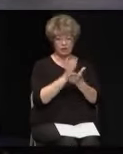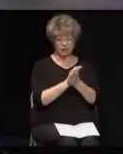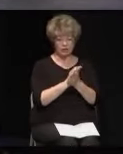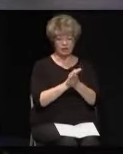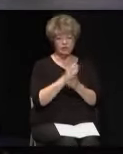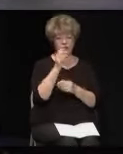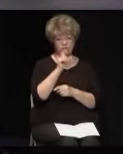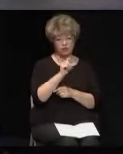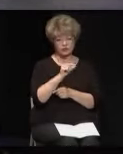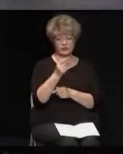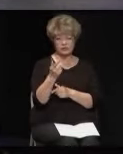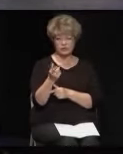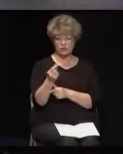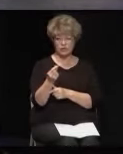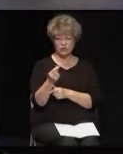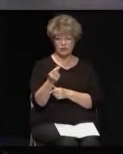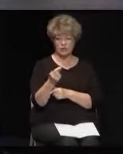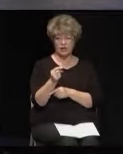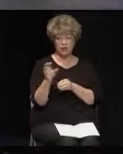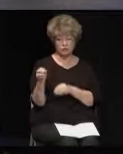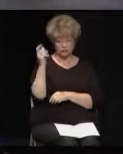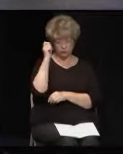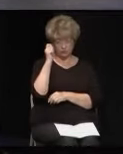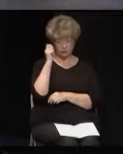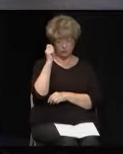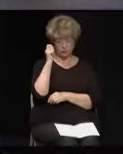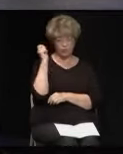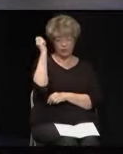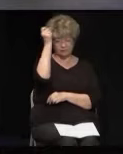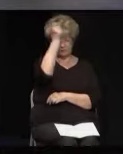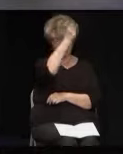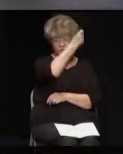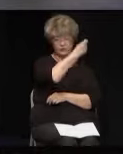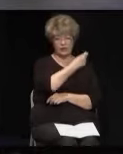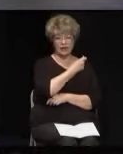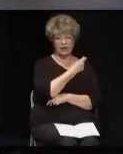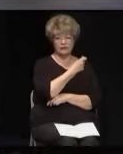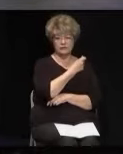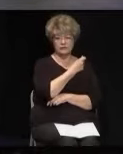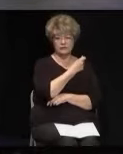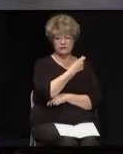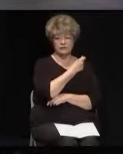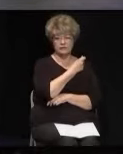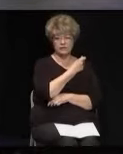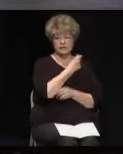2021. You may move the tassel on your cap from the right to the left to signify your